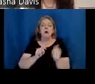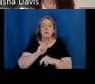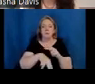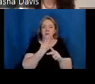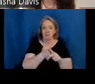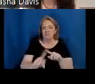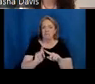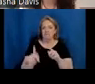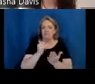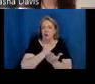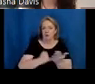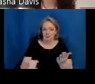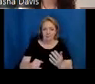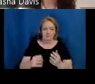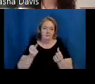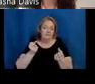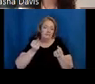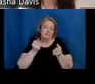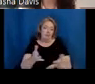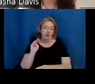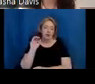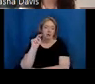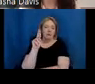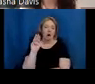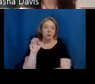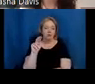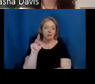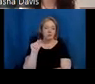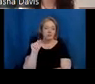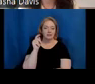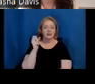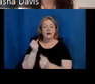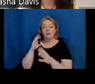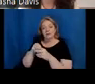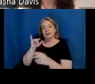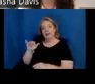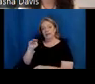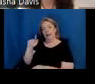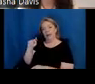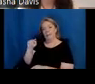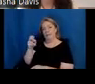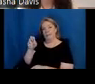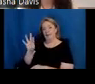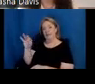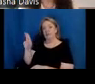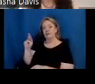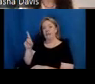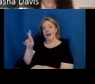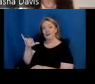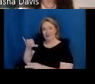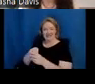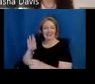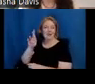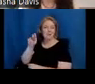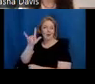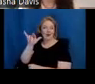many monumental works, most of which were cast at the B.D. Mackey Foundry in Greenpoint, Brooklyn. They are still in business, so you can actually